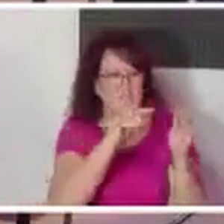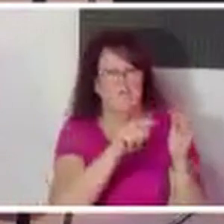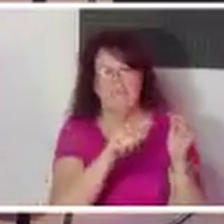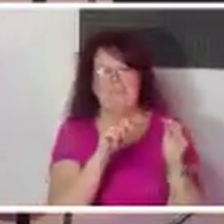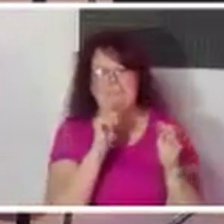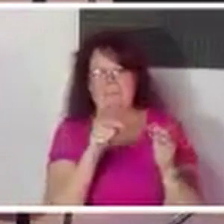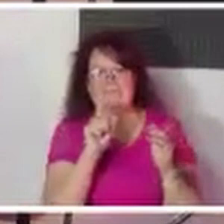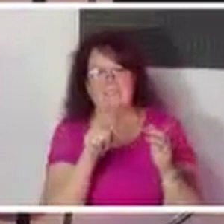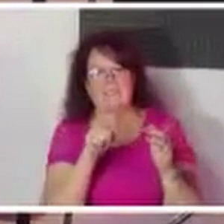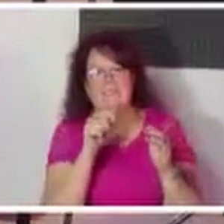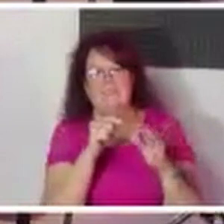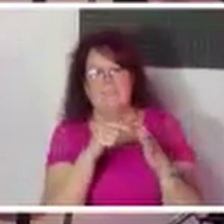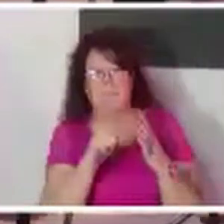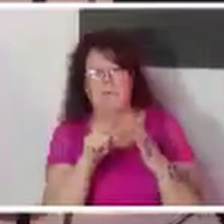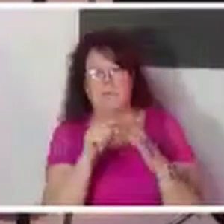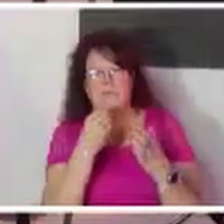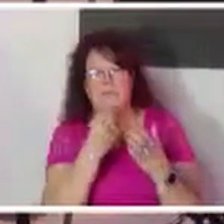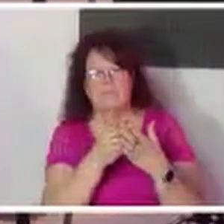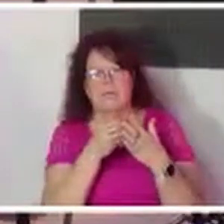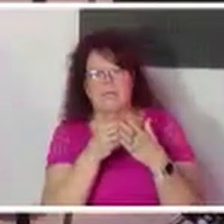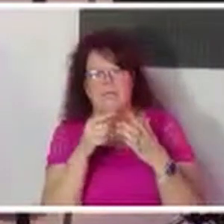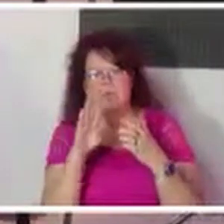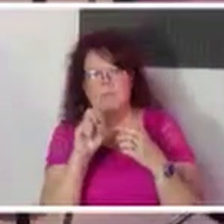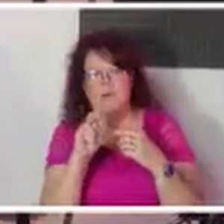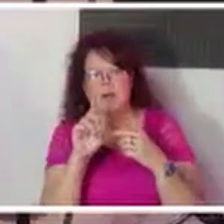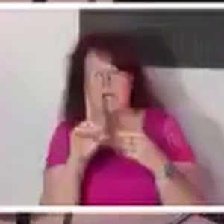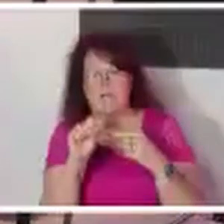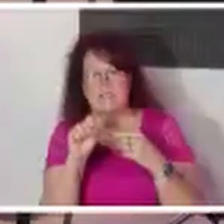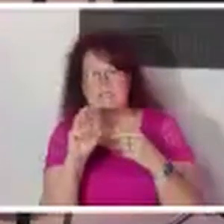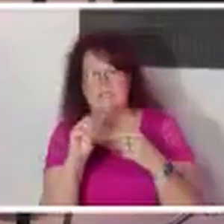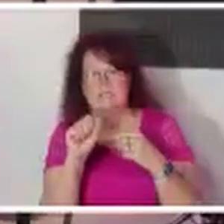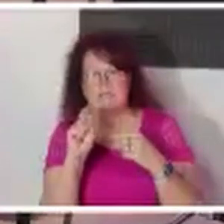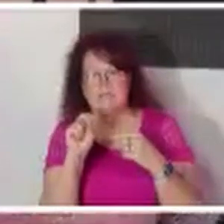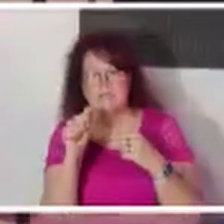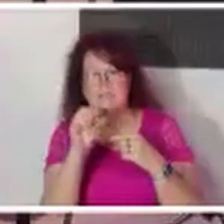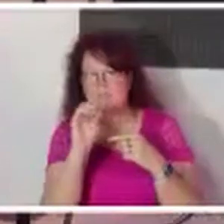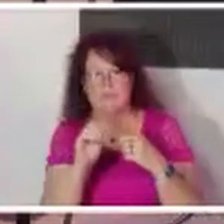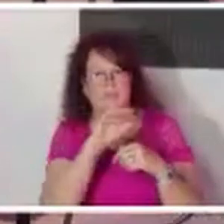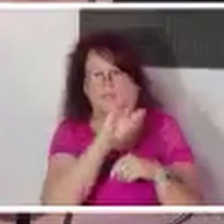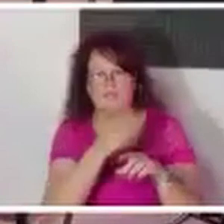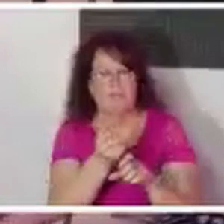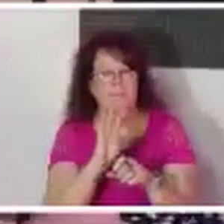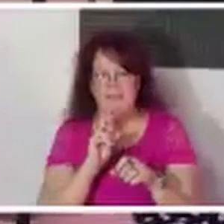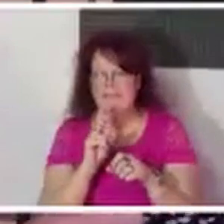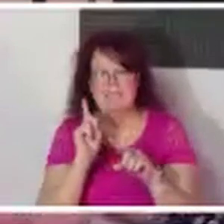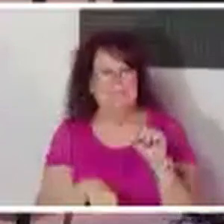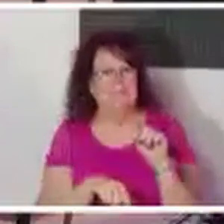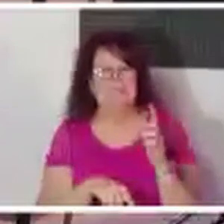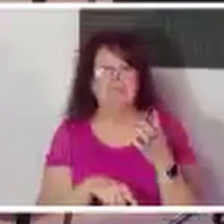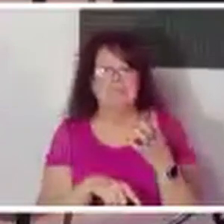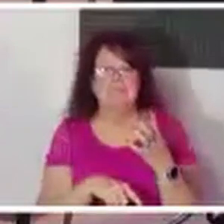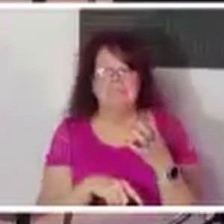them needing to post money to a bondsman, which is a 10% amount of the total bond that they would never get back, that is now the profit of the